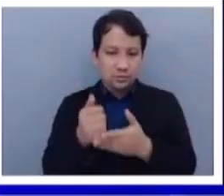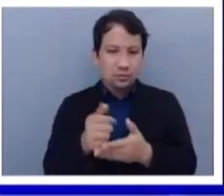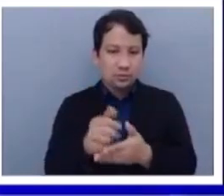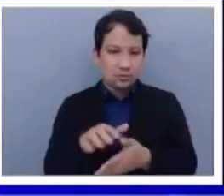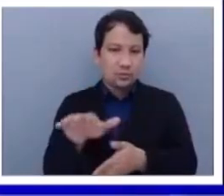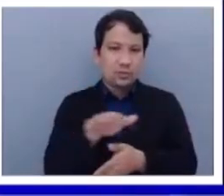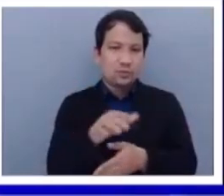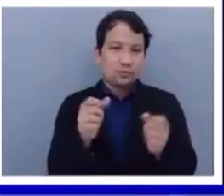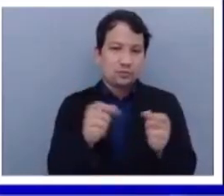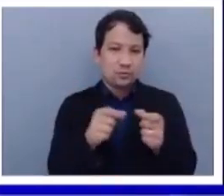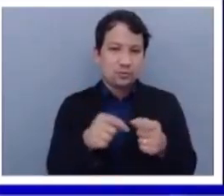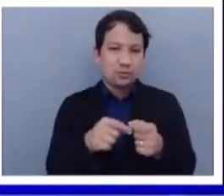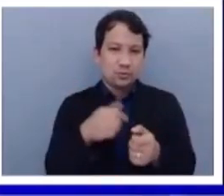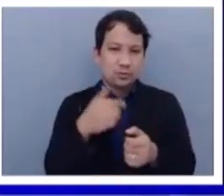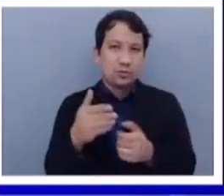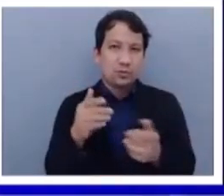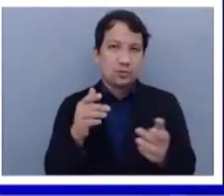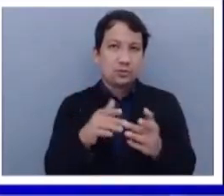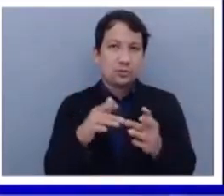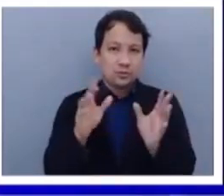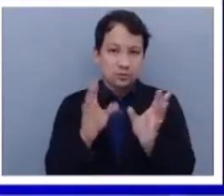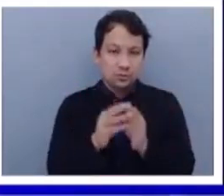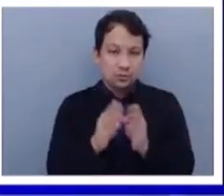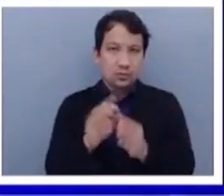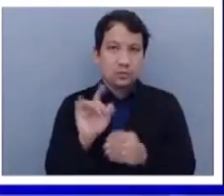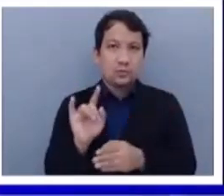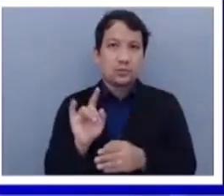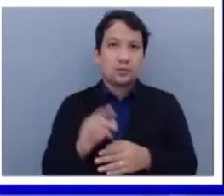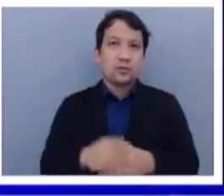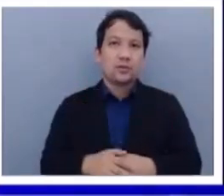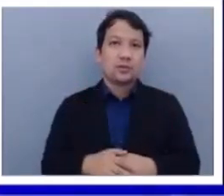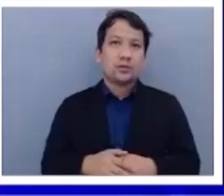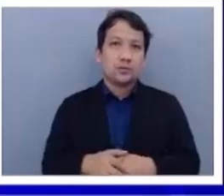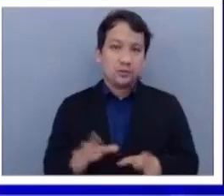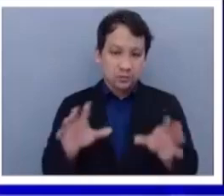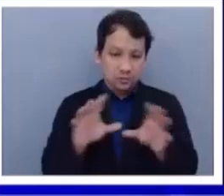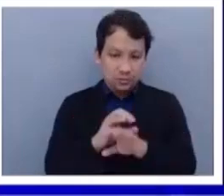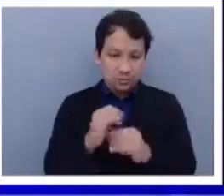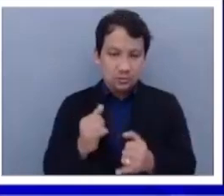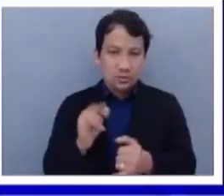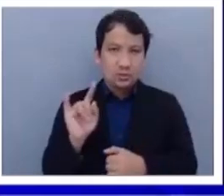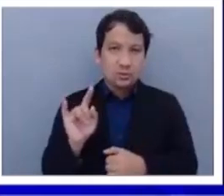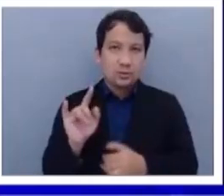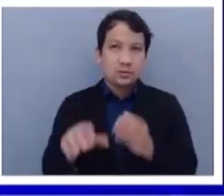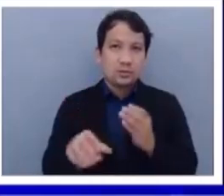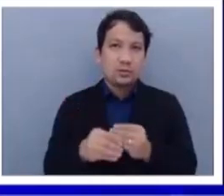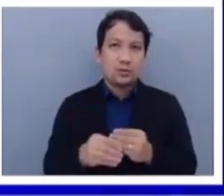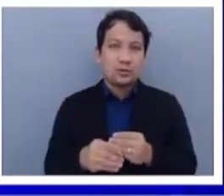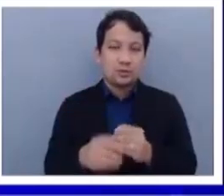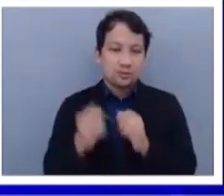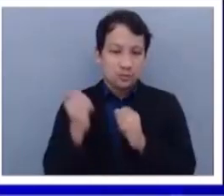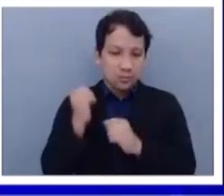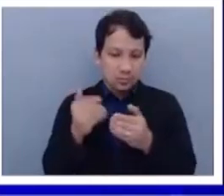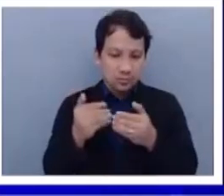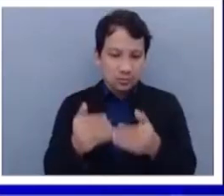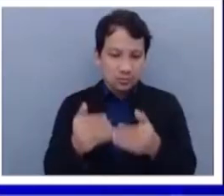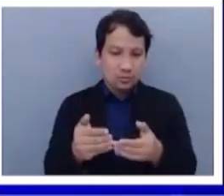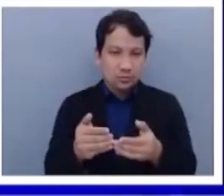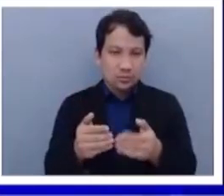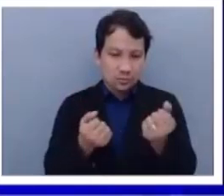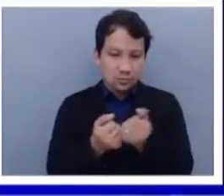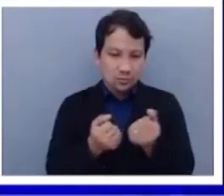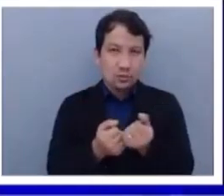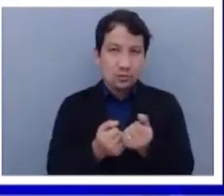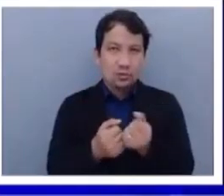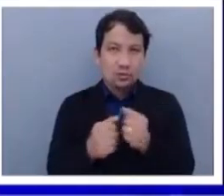on the conduct of this press briefing. So that ends our press conference. Sana ipatuloy po ninyong suportahan ang mga